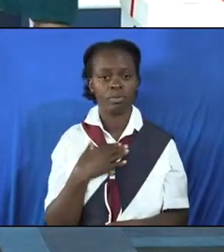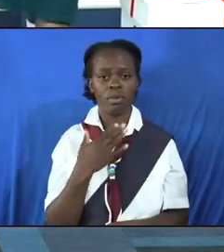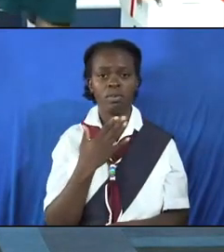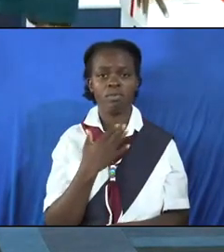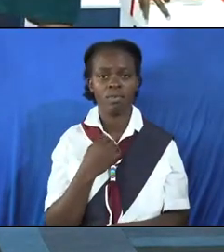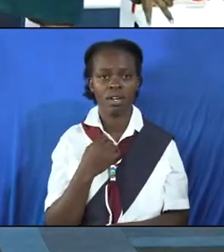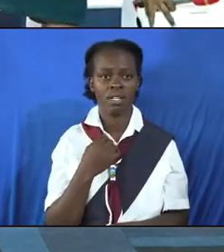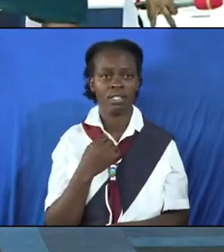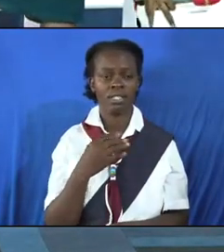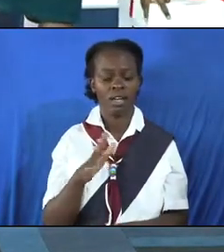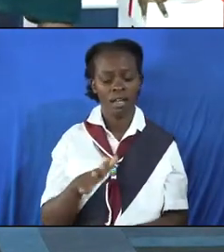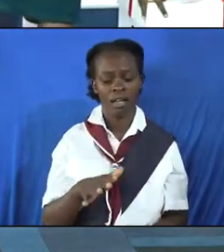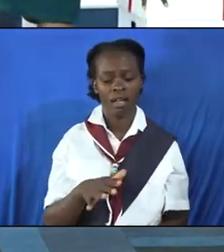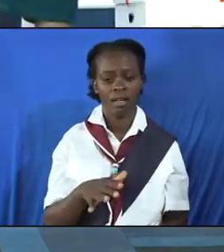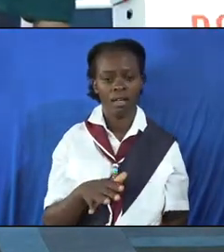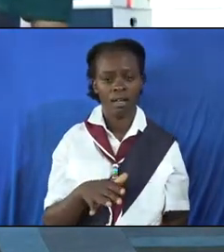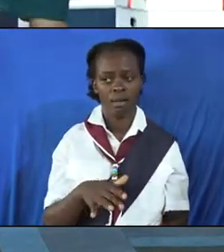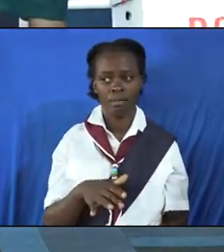it.